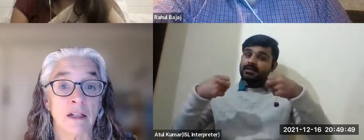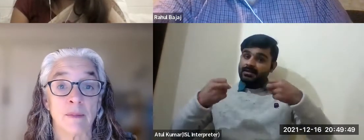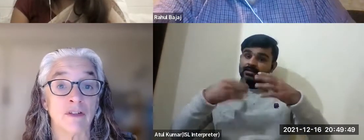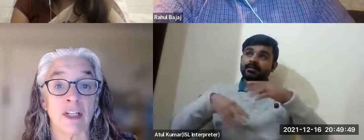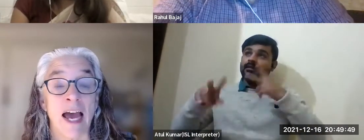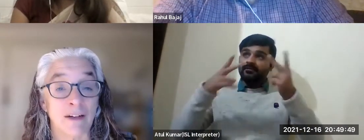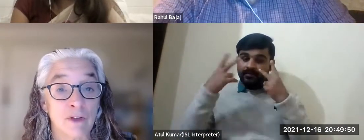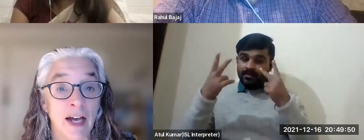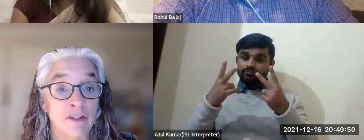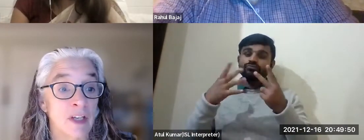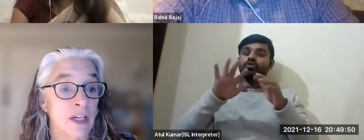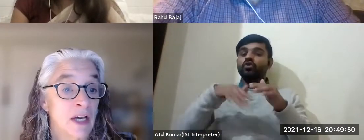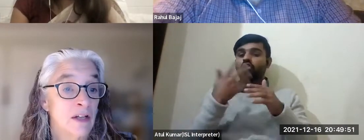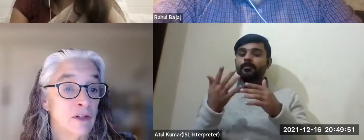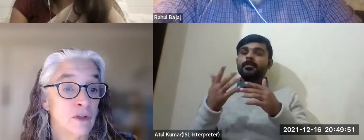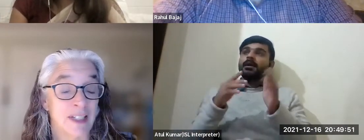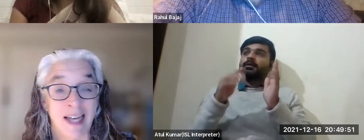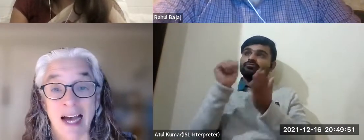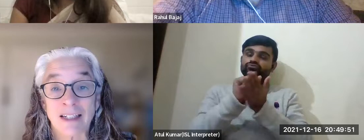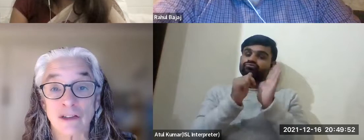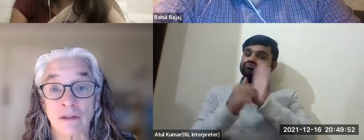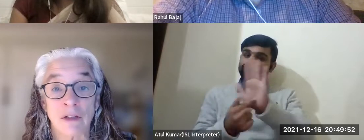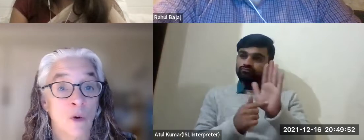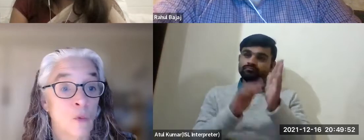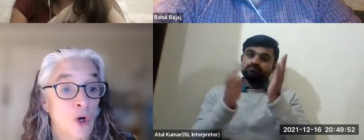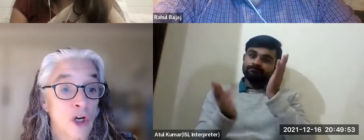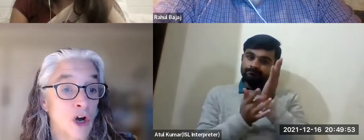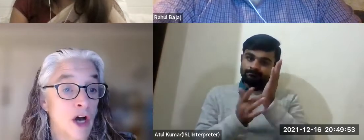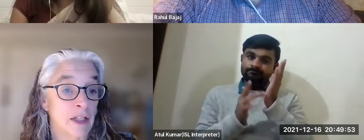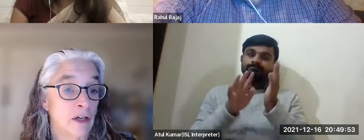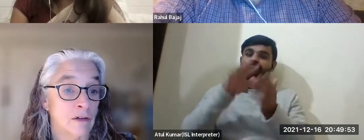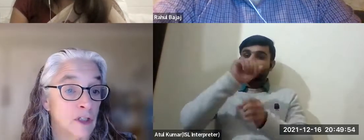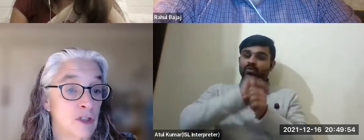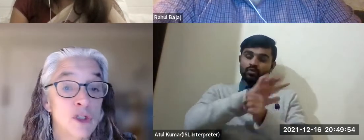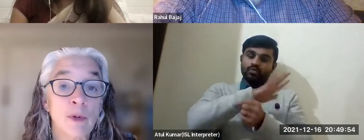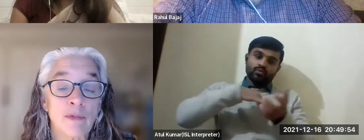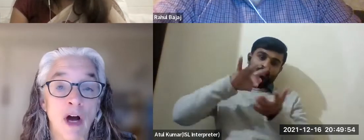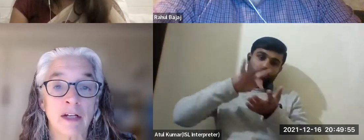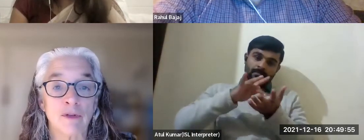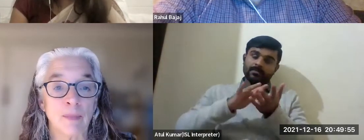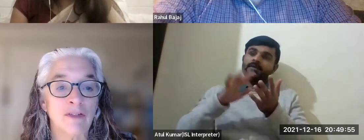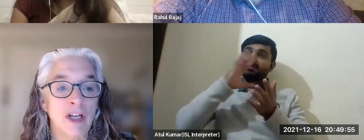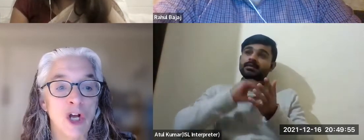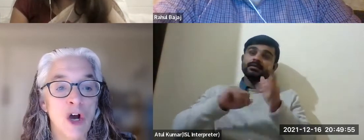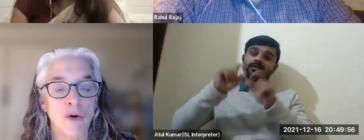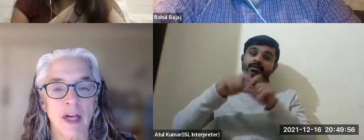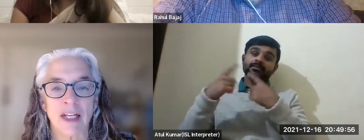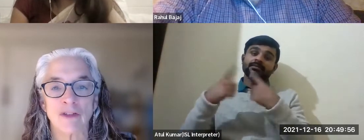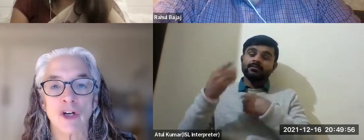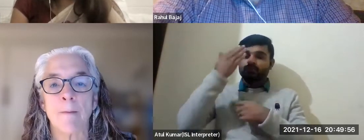visual elements in advertising. They're doing tactile work on their consumer products because